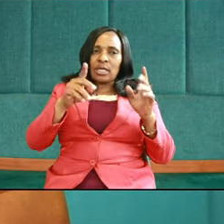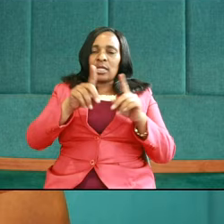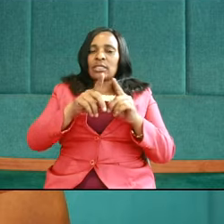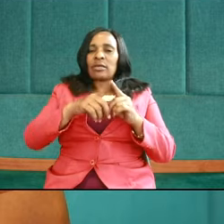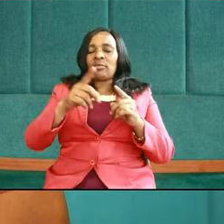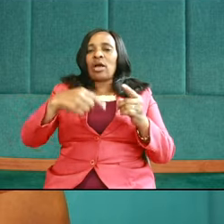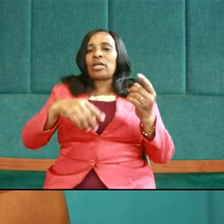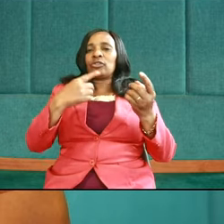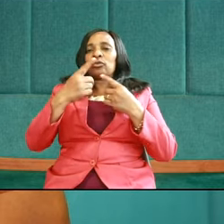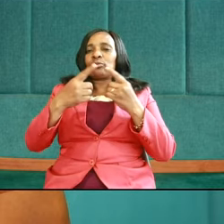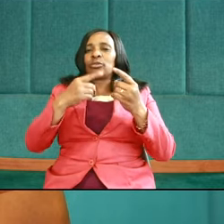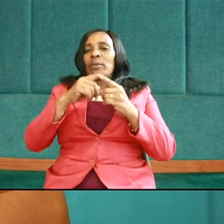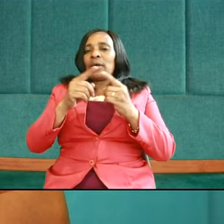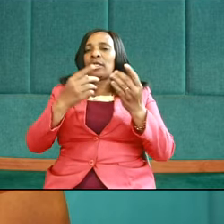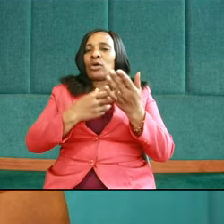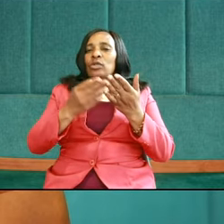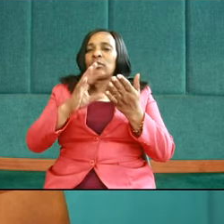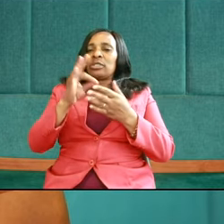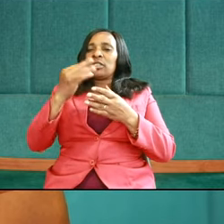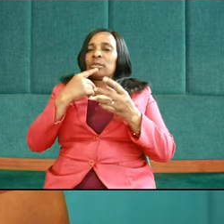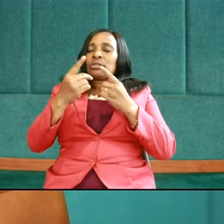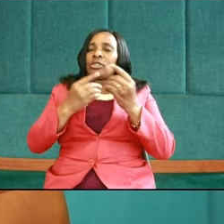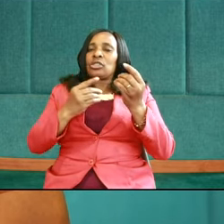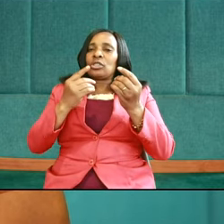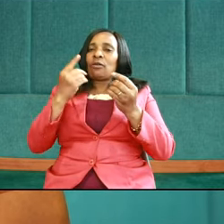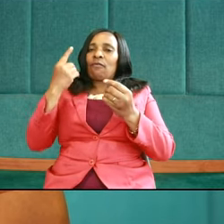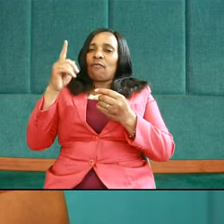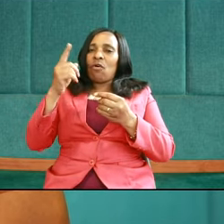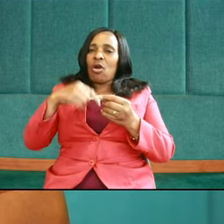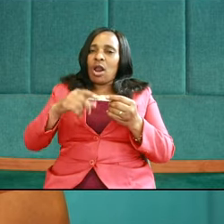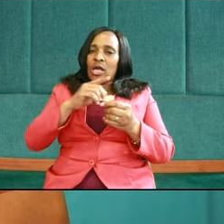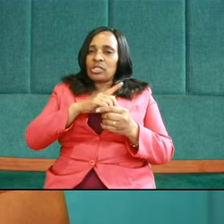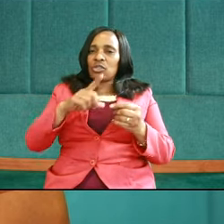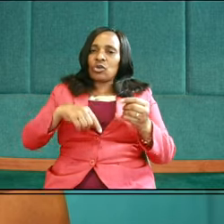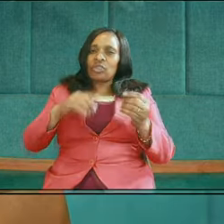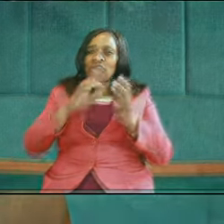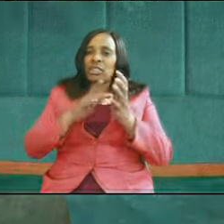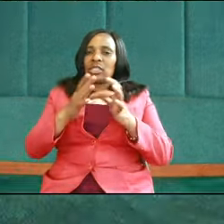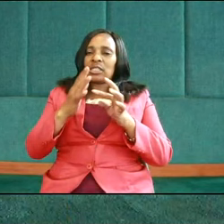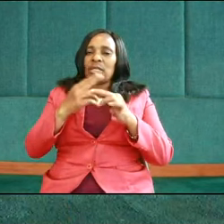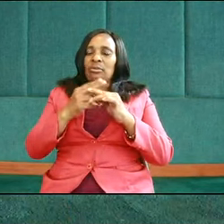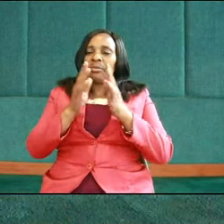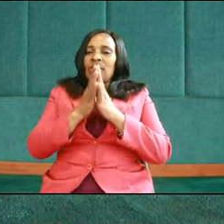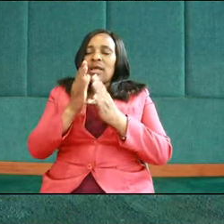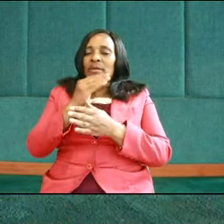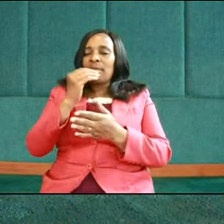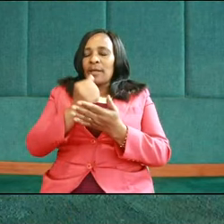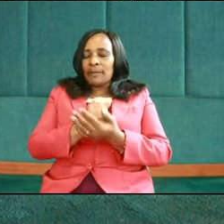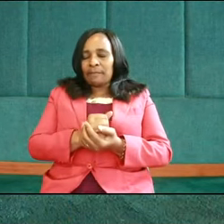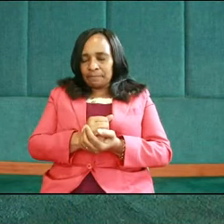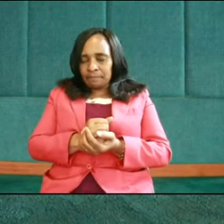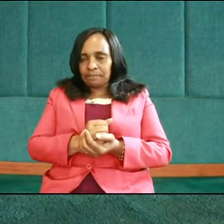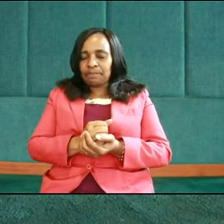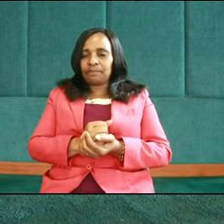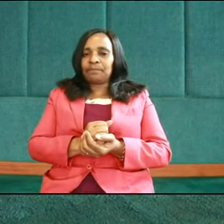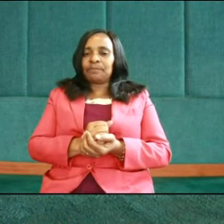to speak, but for the Holy Spirit to speak through us, Lord. In Jesus' name we pray, amen. Amen.